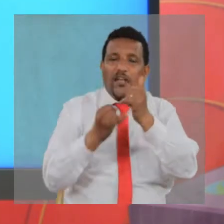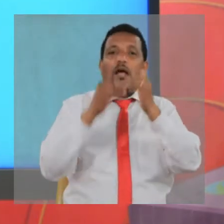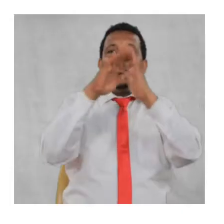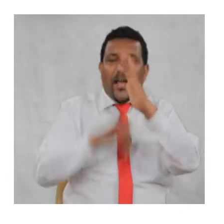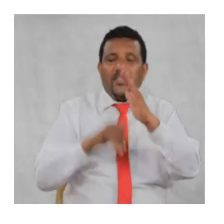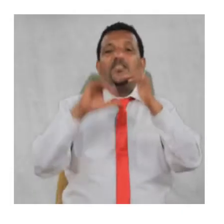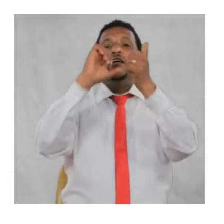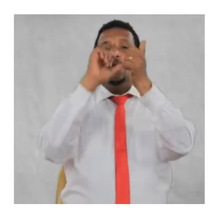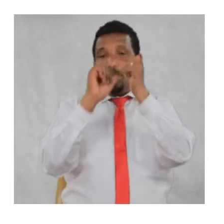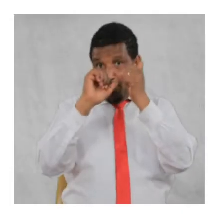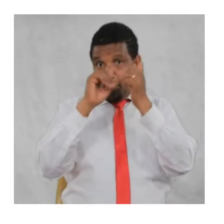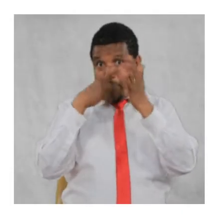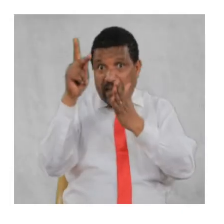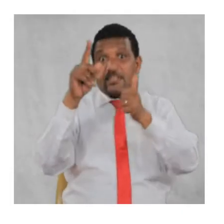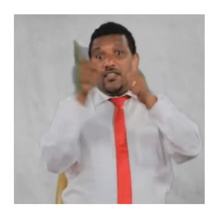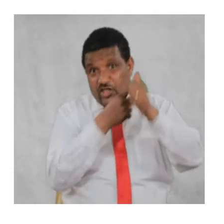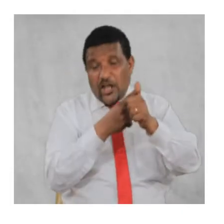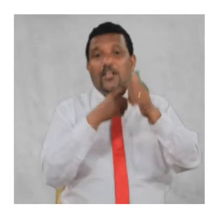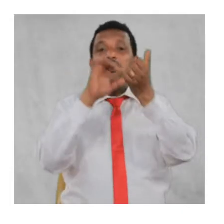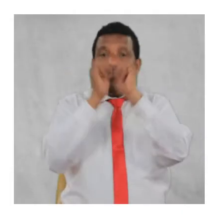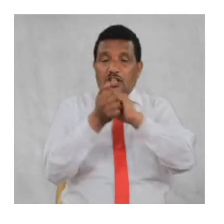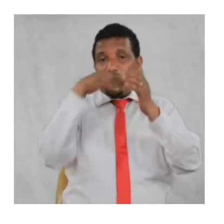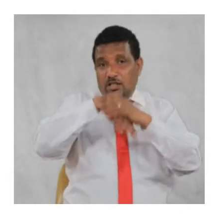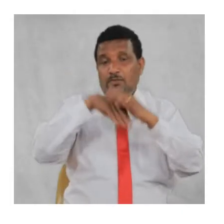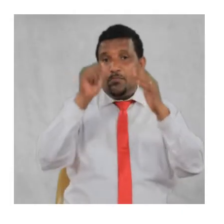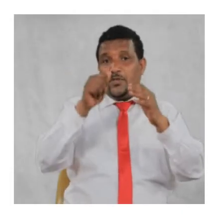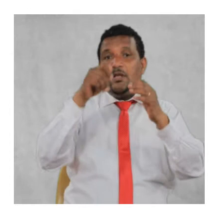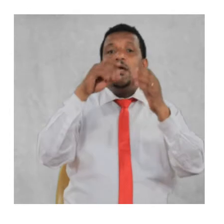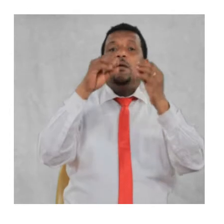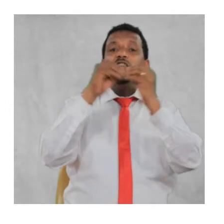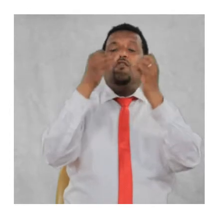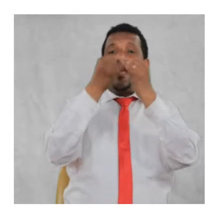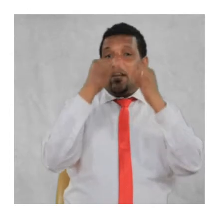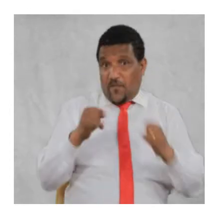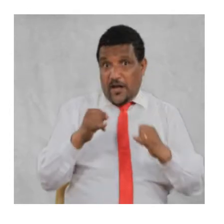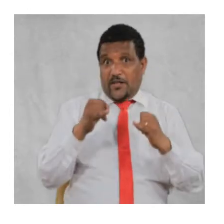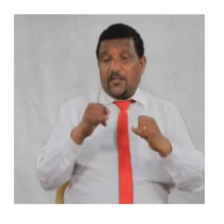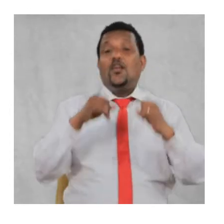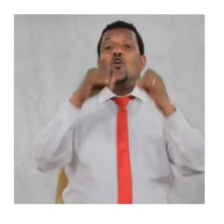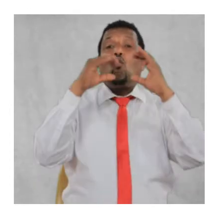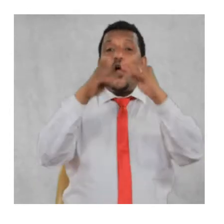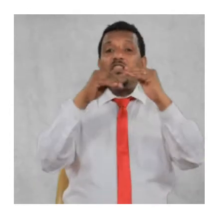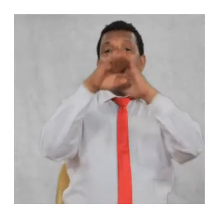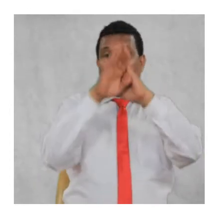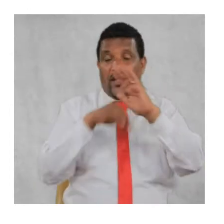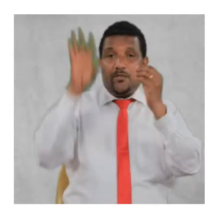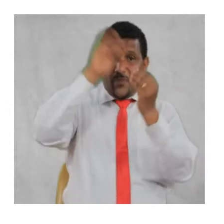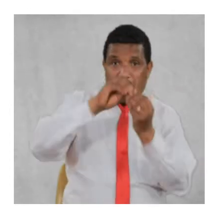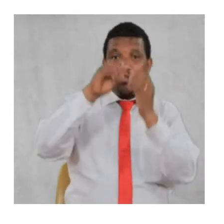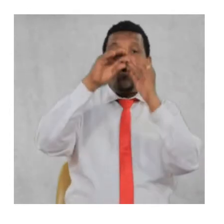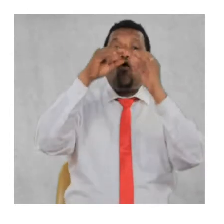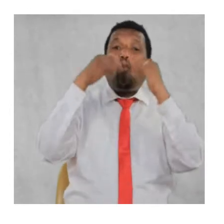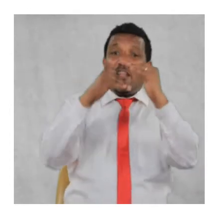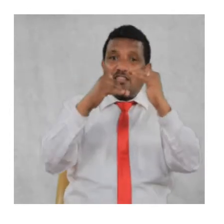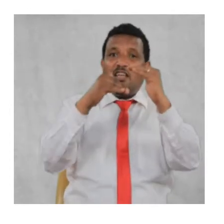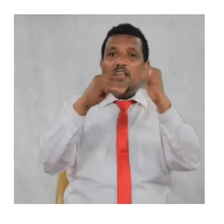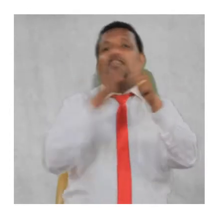change in price, multiplied by price final plus price initial, divided by quantity final plus quantity initial.